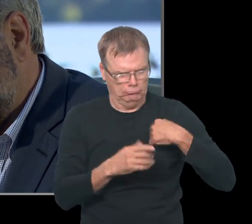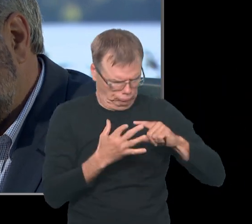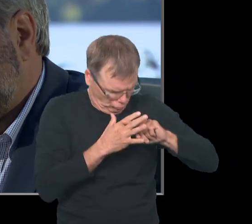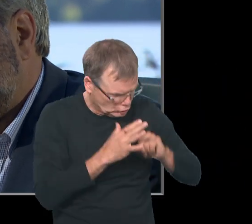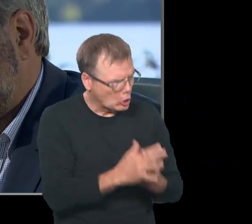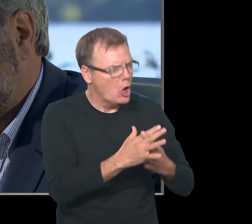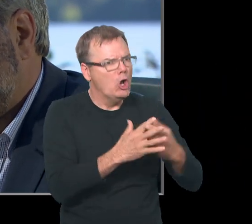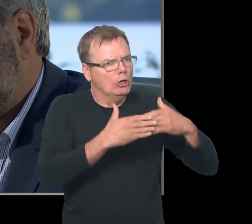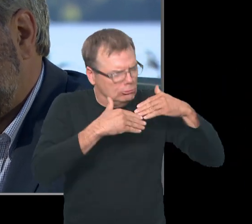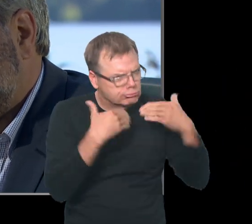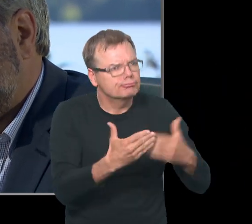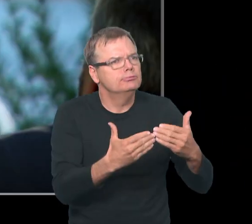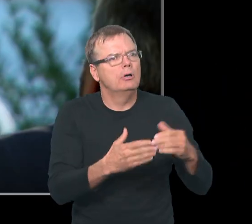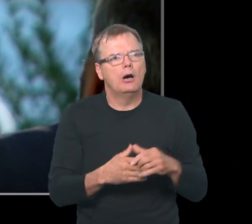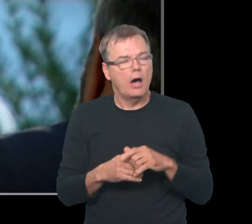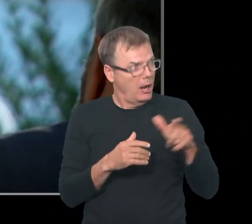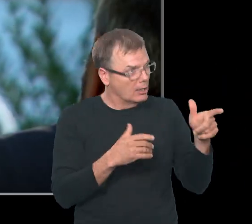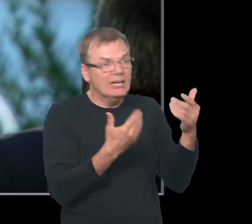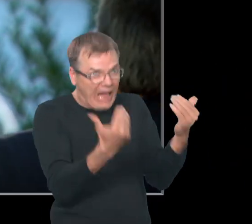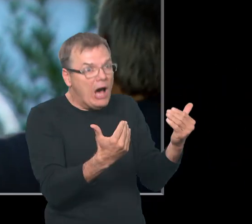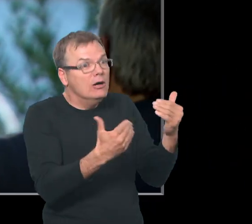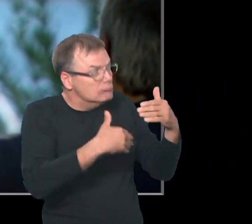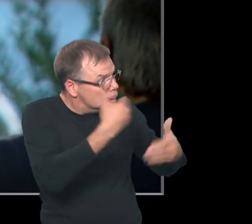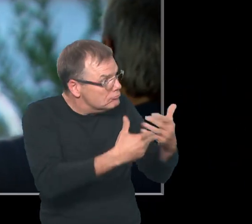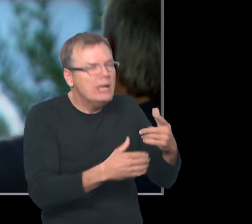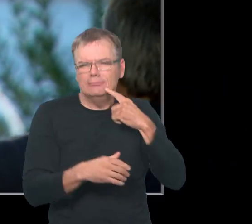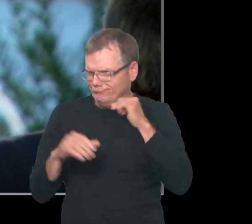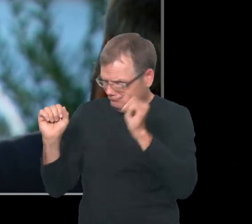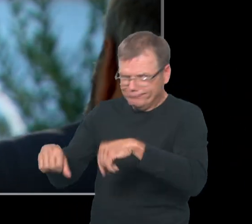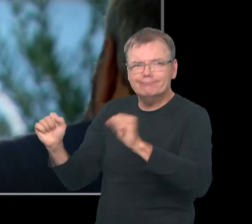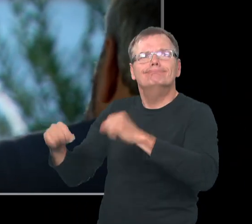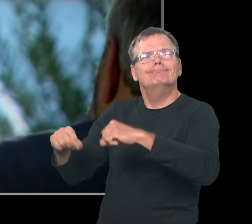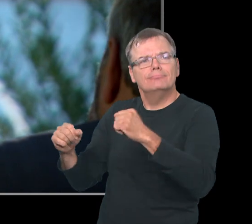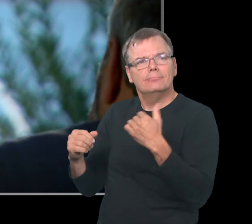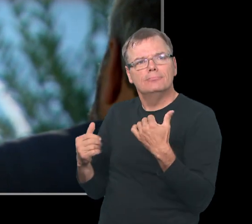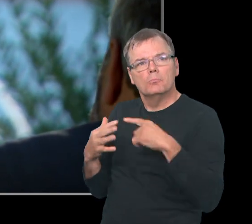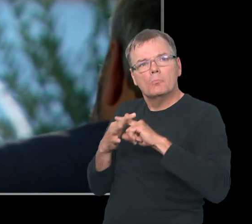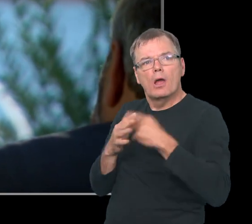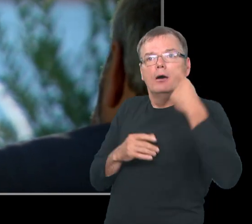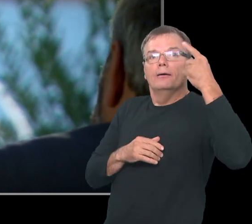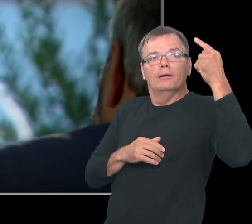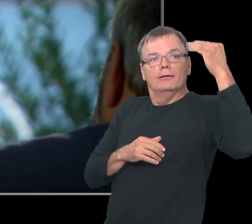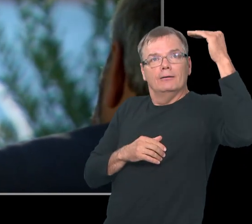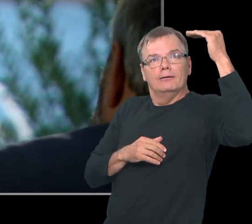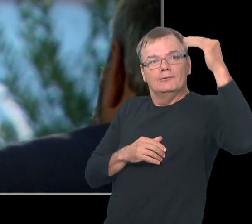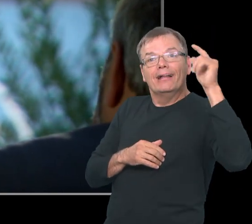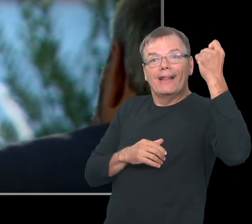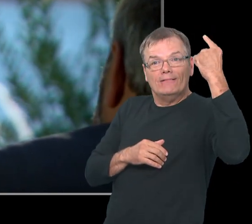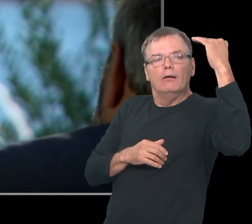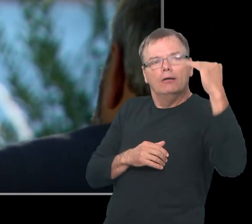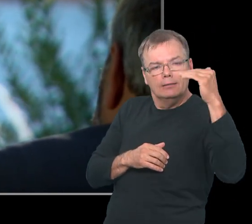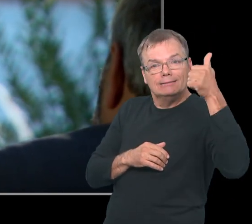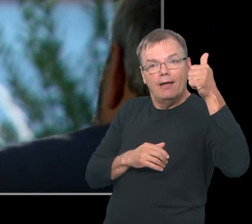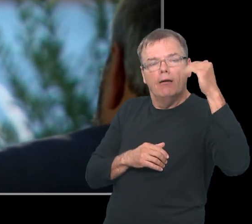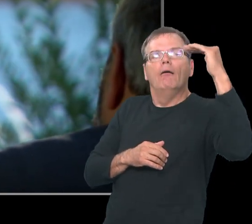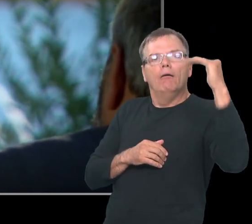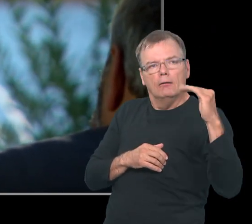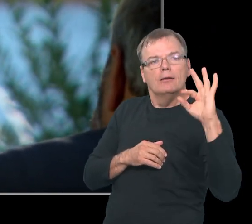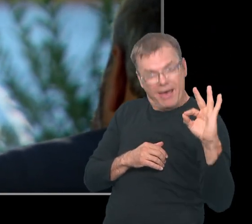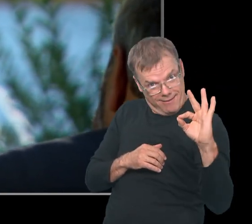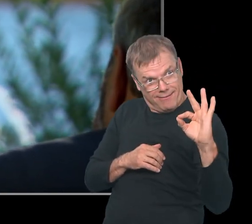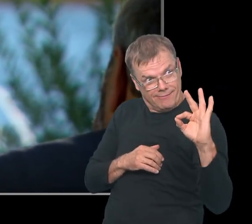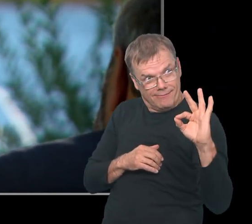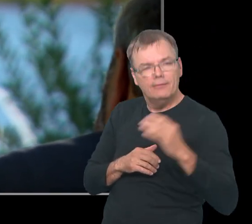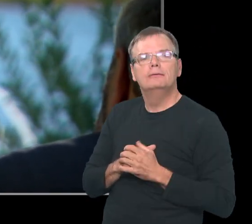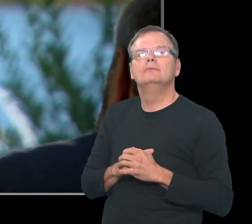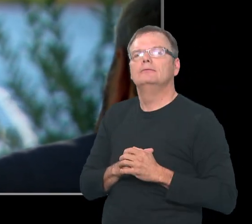and then a second one-point drop within a year. Let me give you a list of different things that currently exist